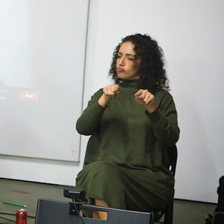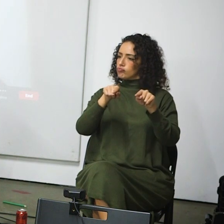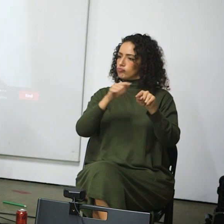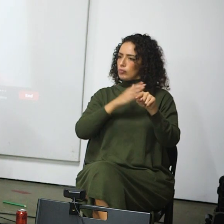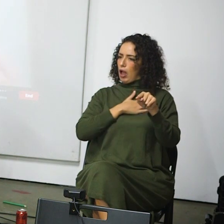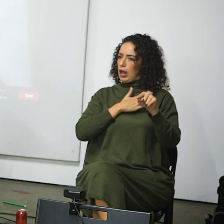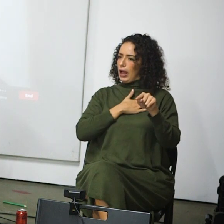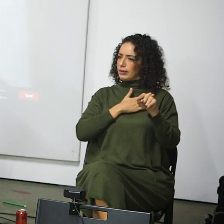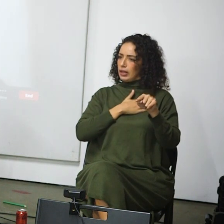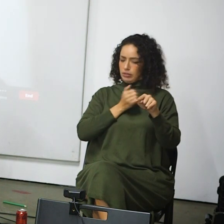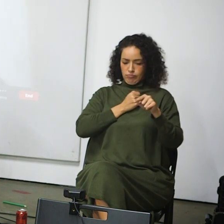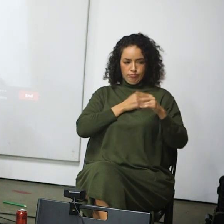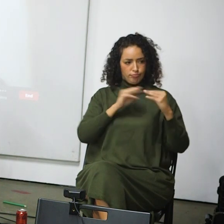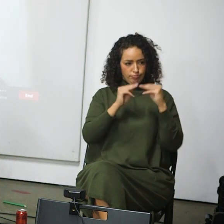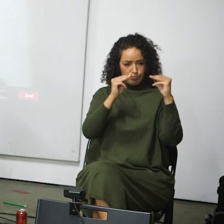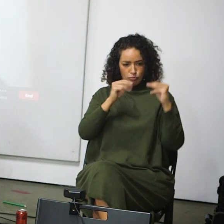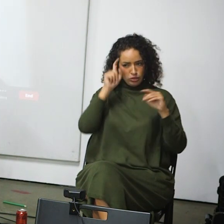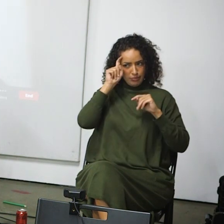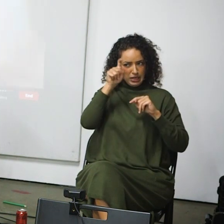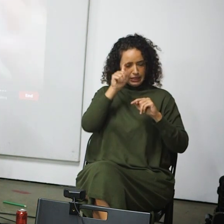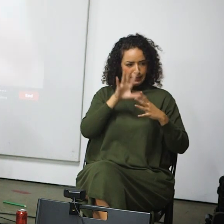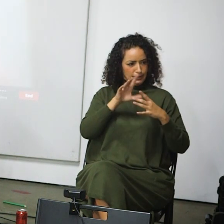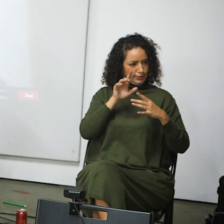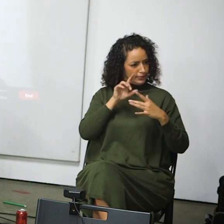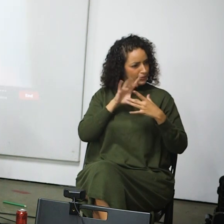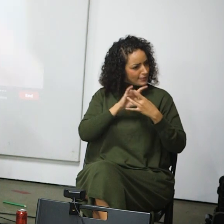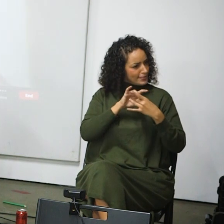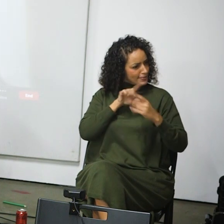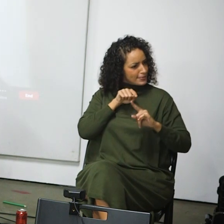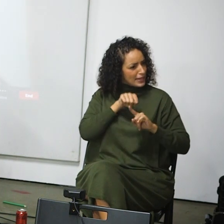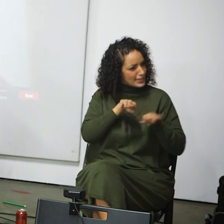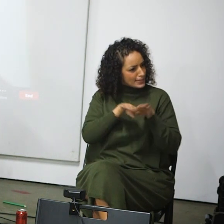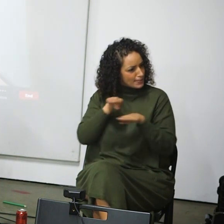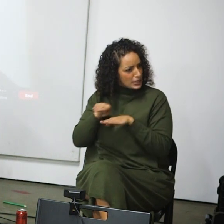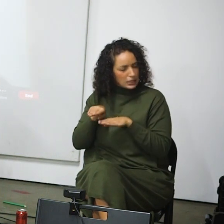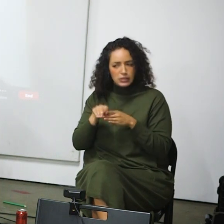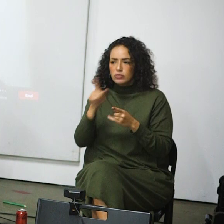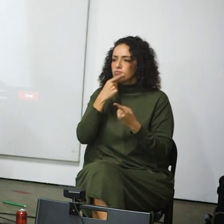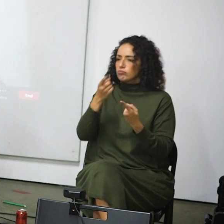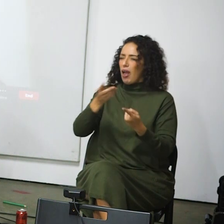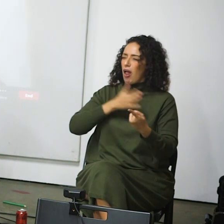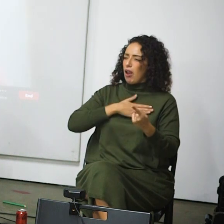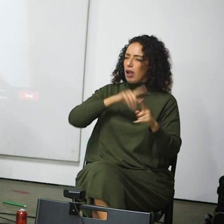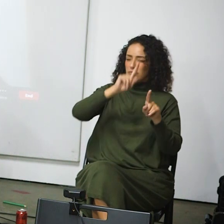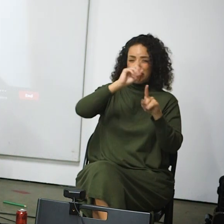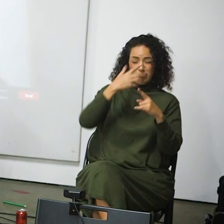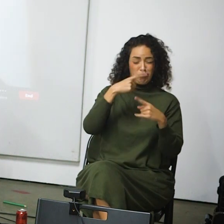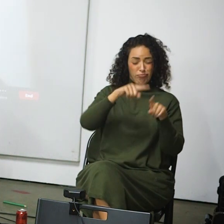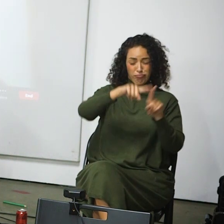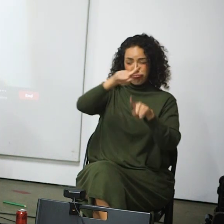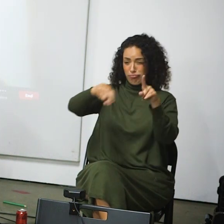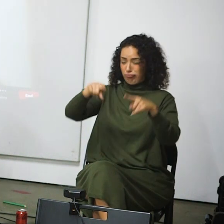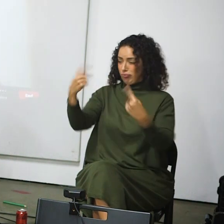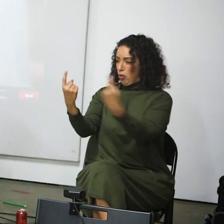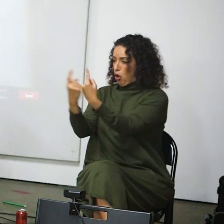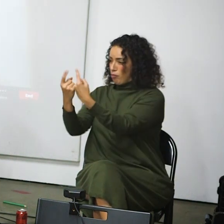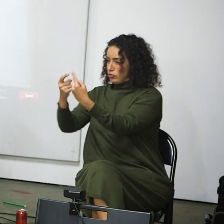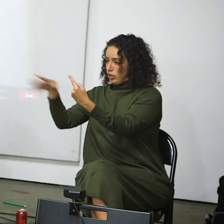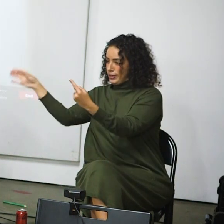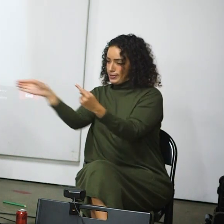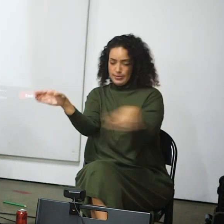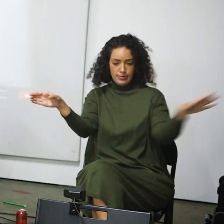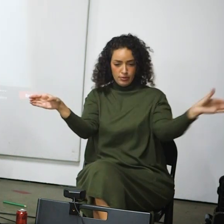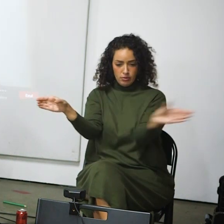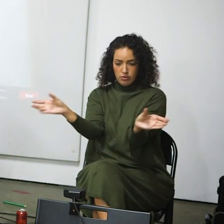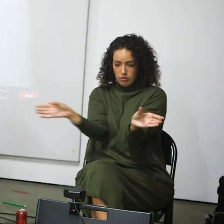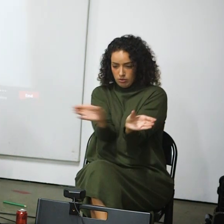brain is a bit like that kind of I do combine random objects together, and it makes sense to me, but it's difficult